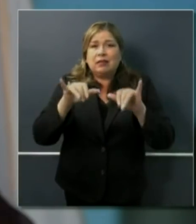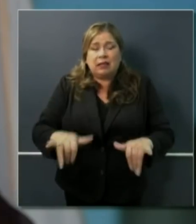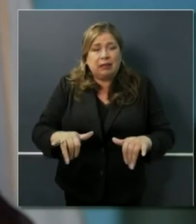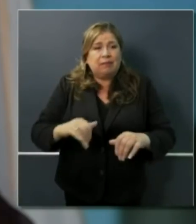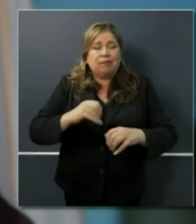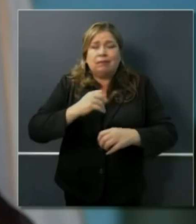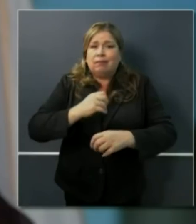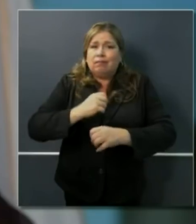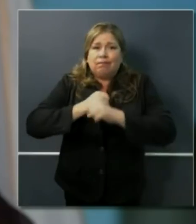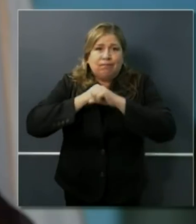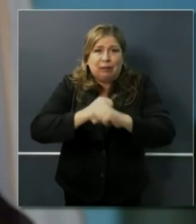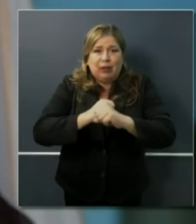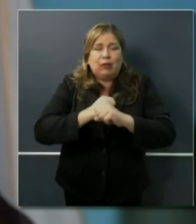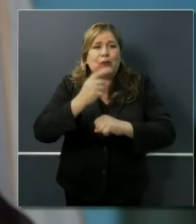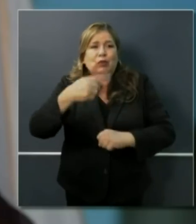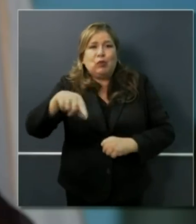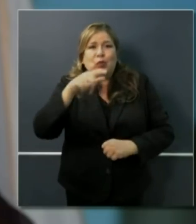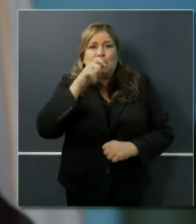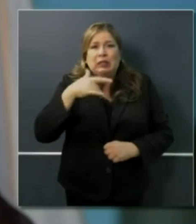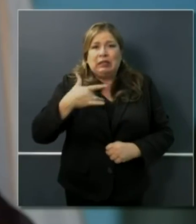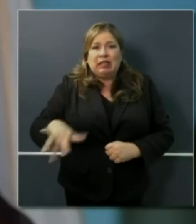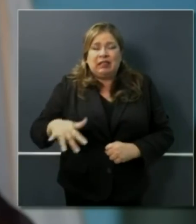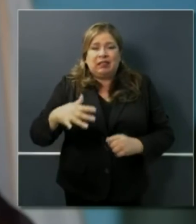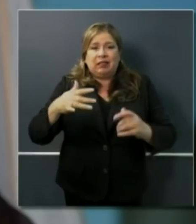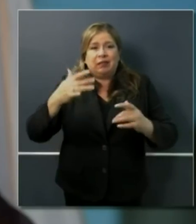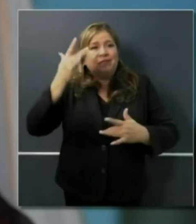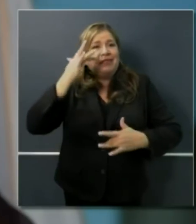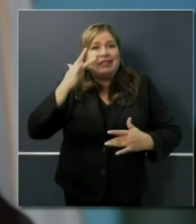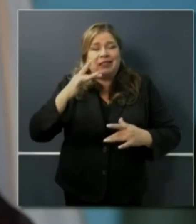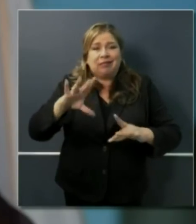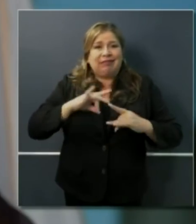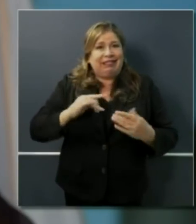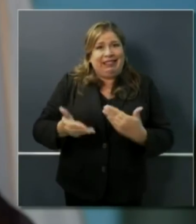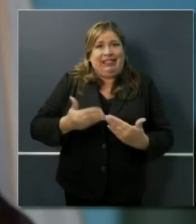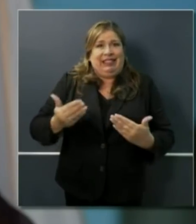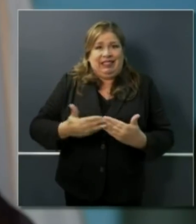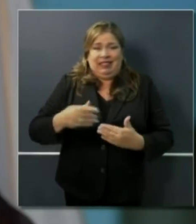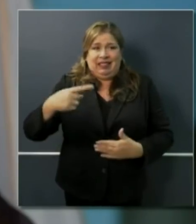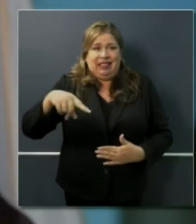vulnerable populations in the state of California from